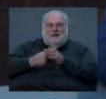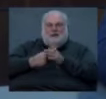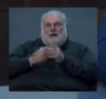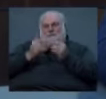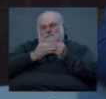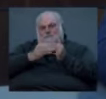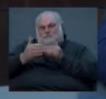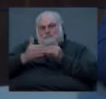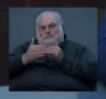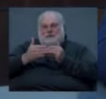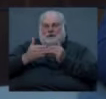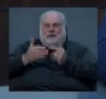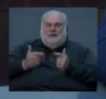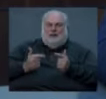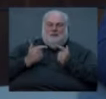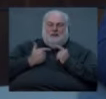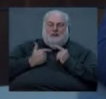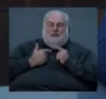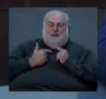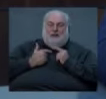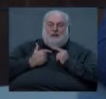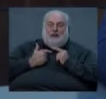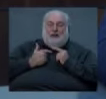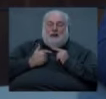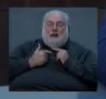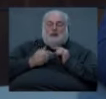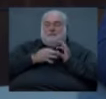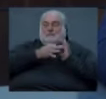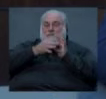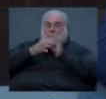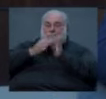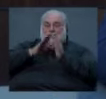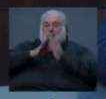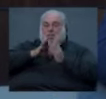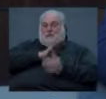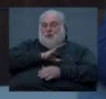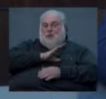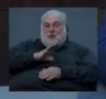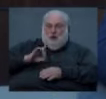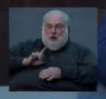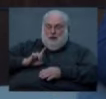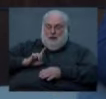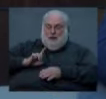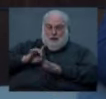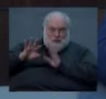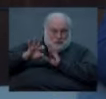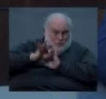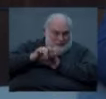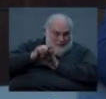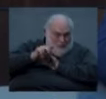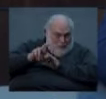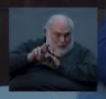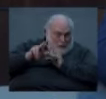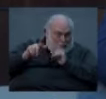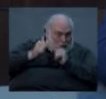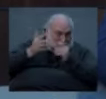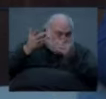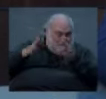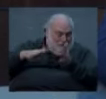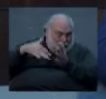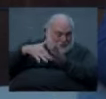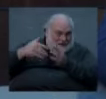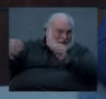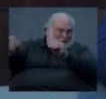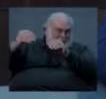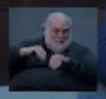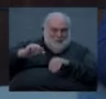life. I think on behalf of the entire city board, we want to make certain that you choose Little Rock after you're done completing college.